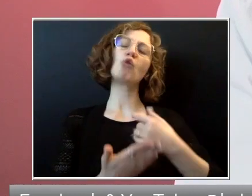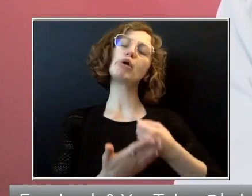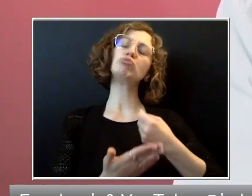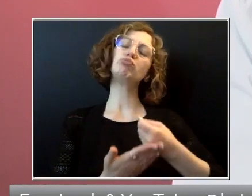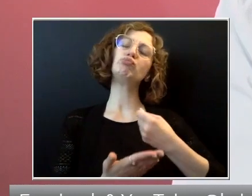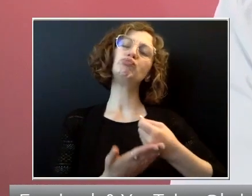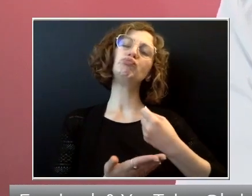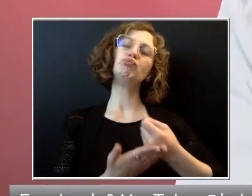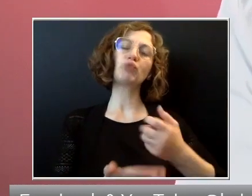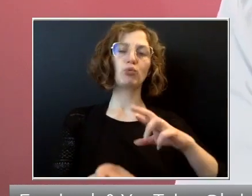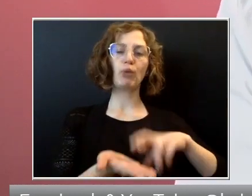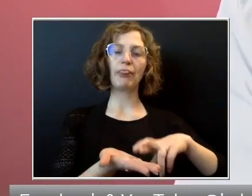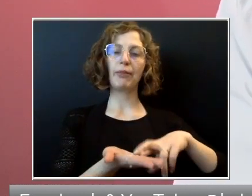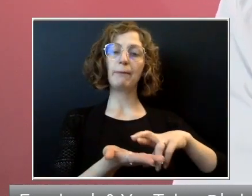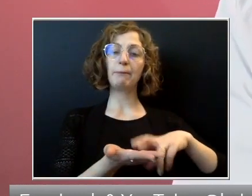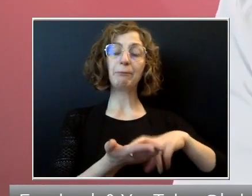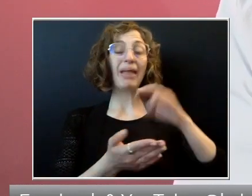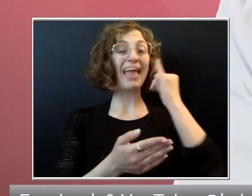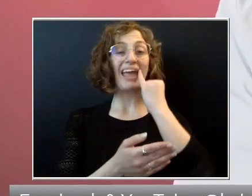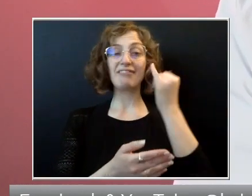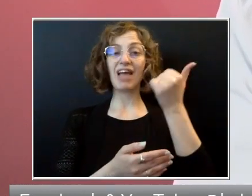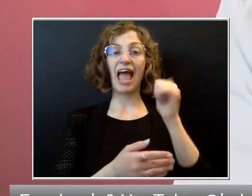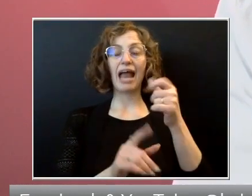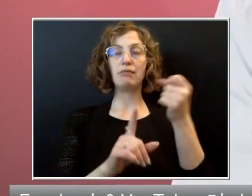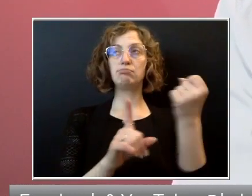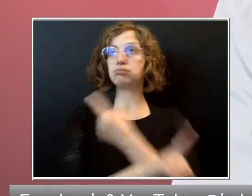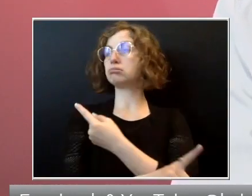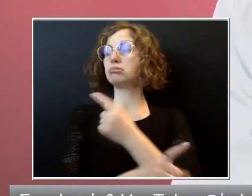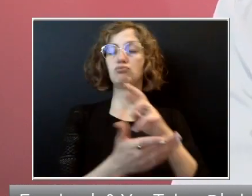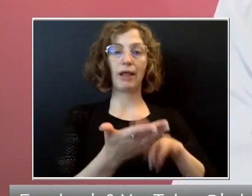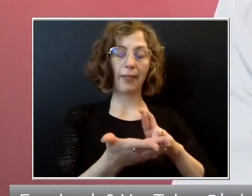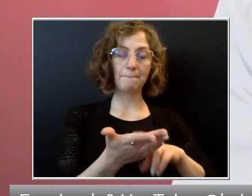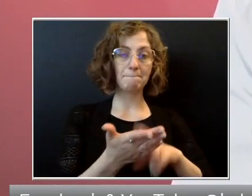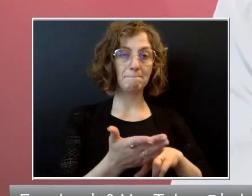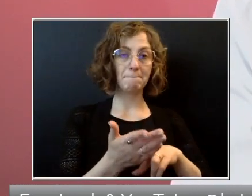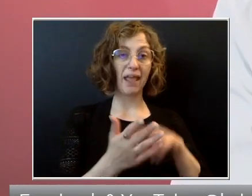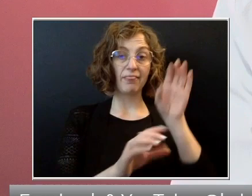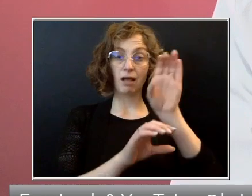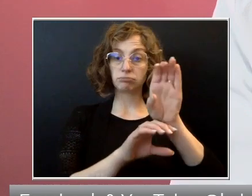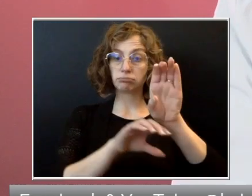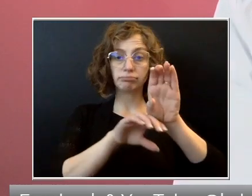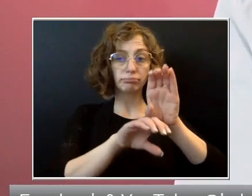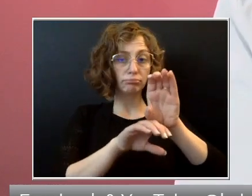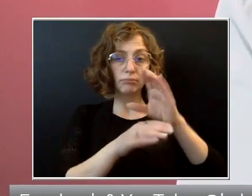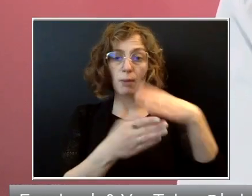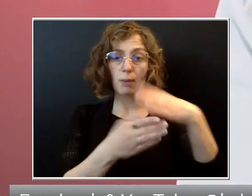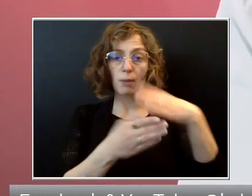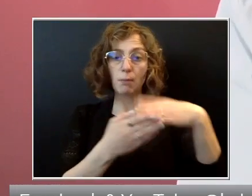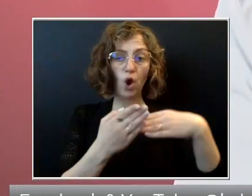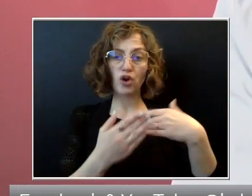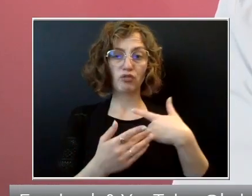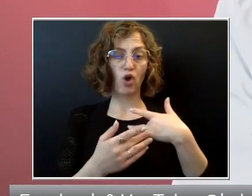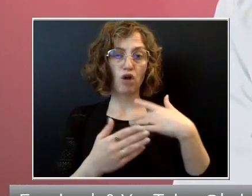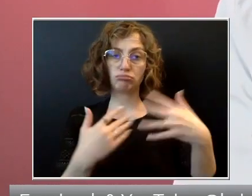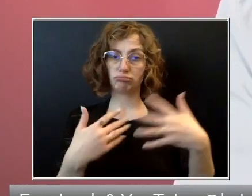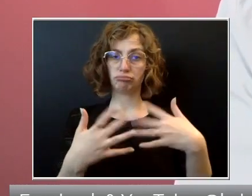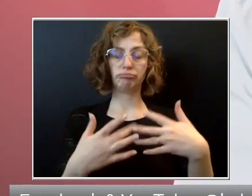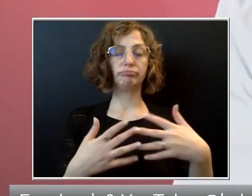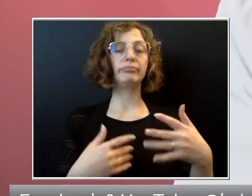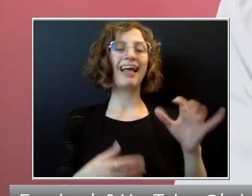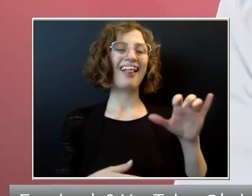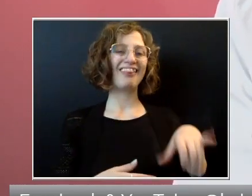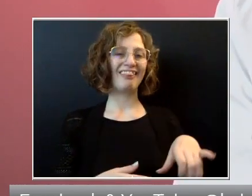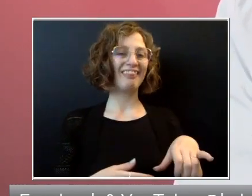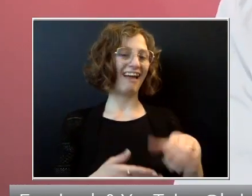upper or lower chambers of the heart. And this device basically treats the fast abnormal rhythms in the